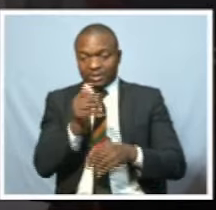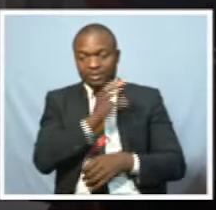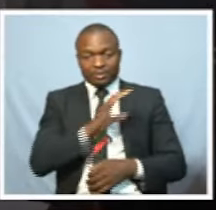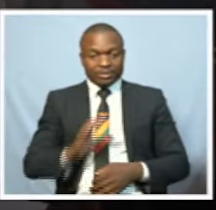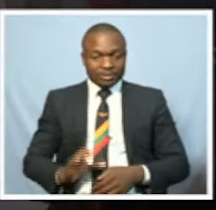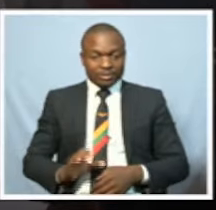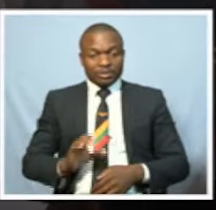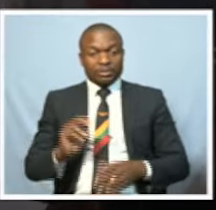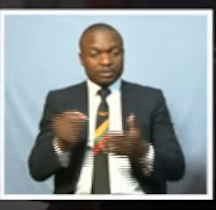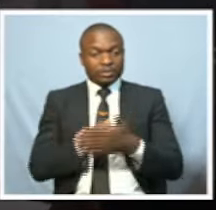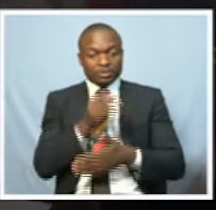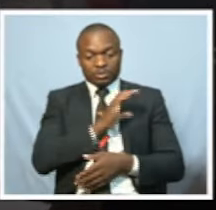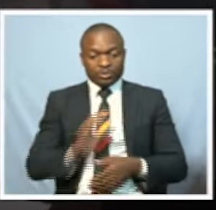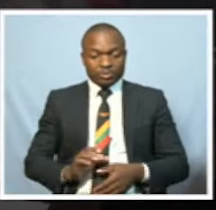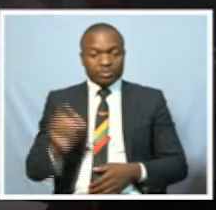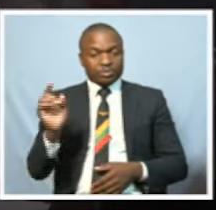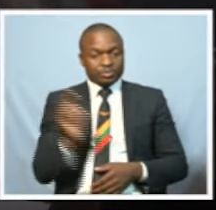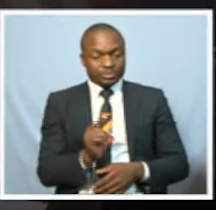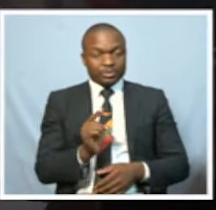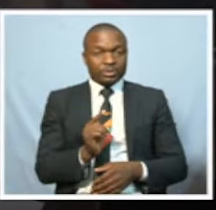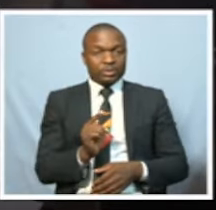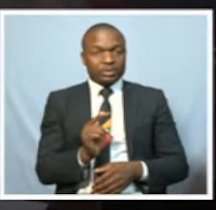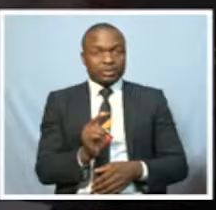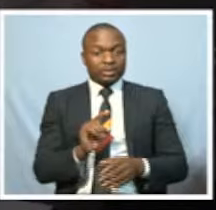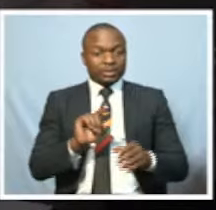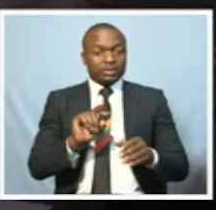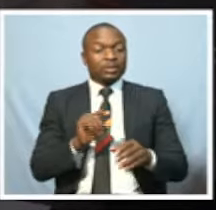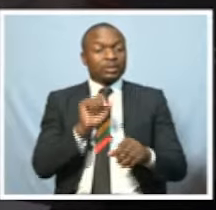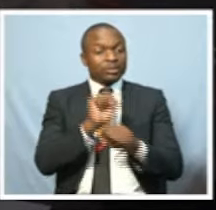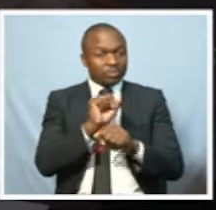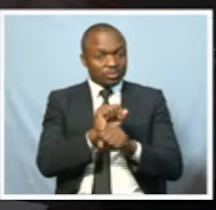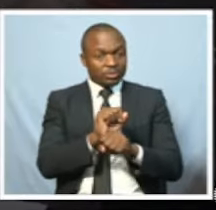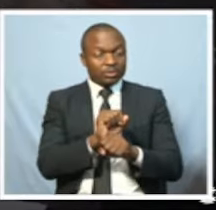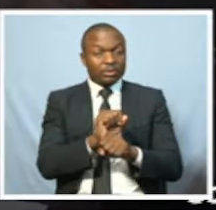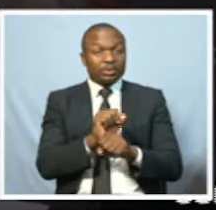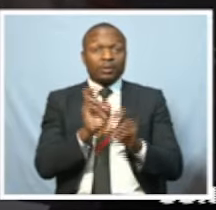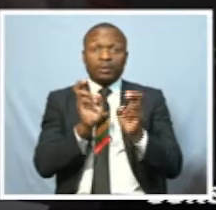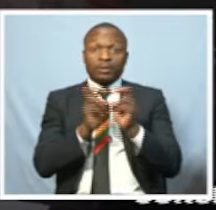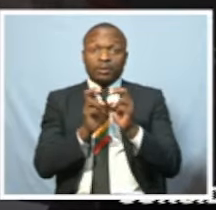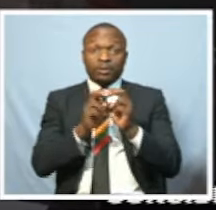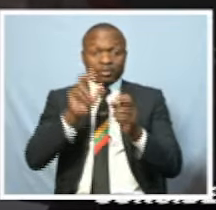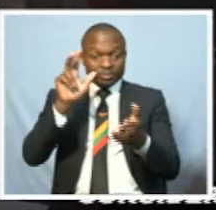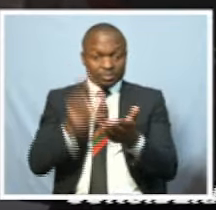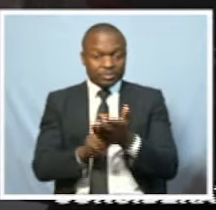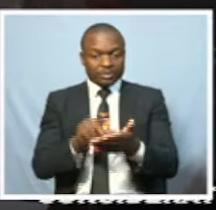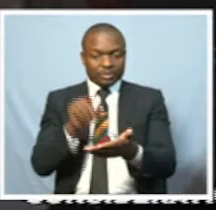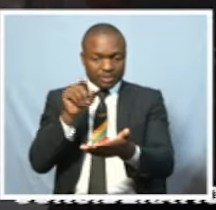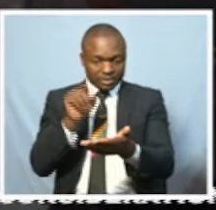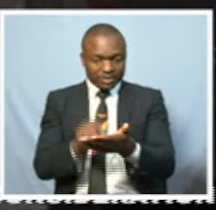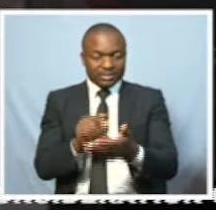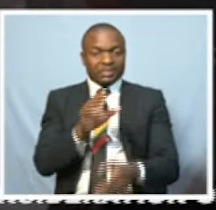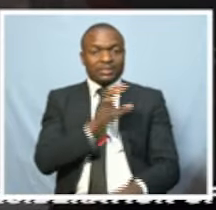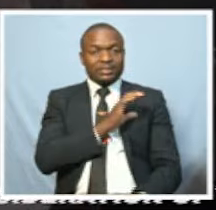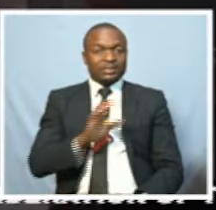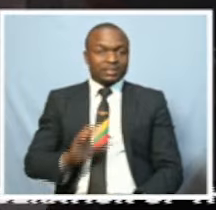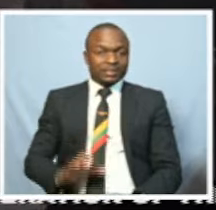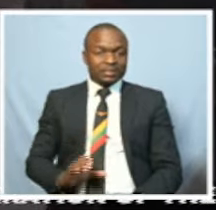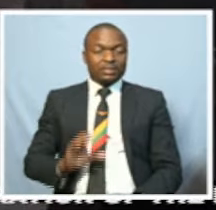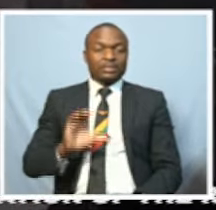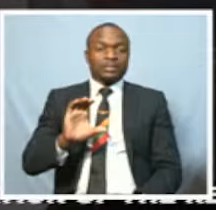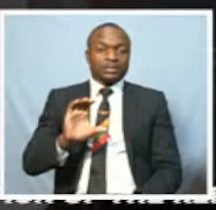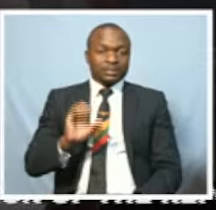Another contractor comes in to occupy my site. But the contract that you signed with this company,